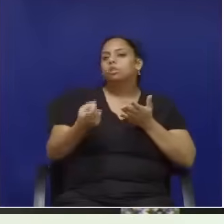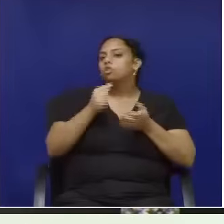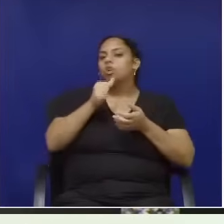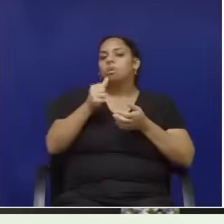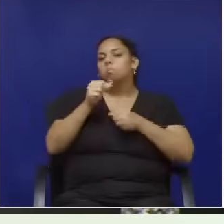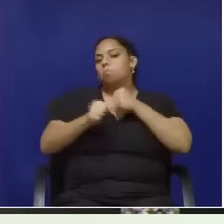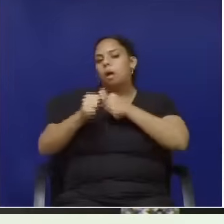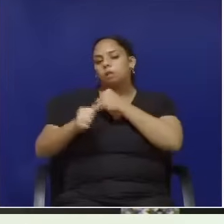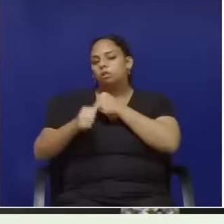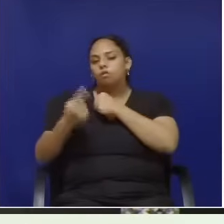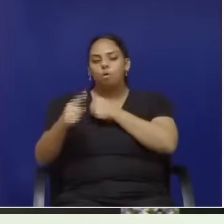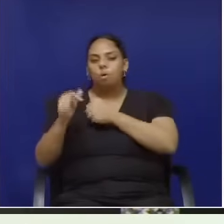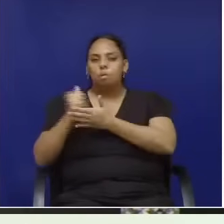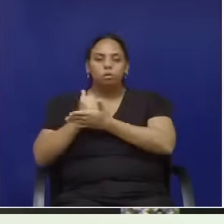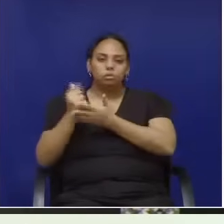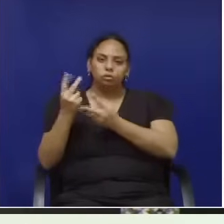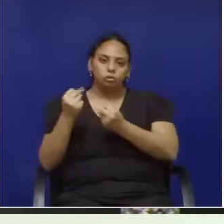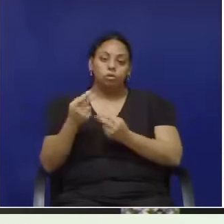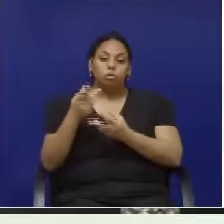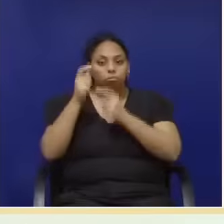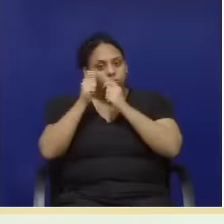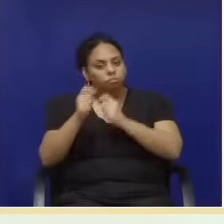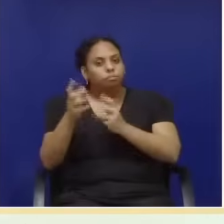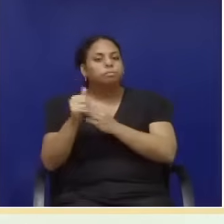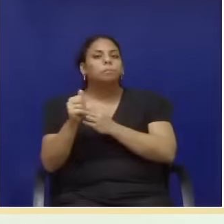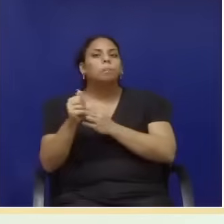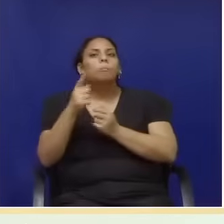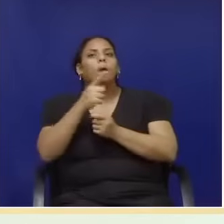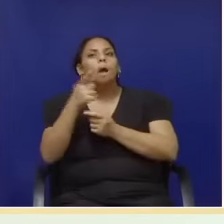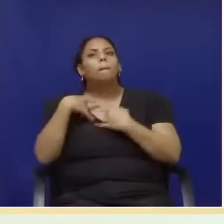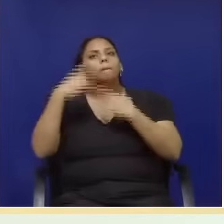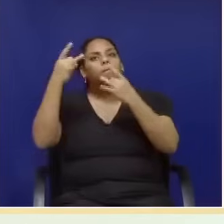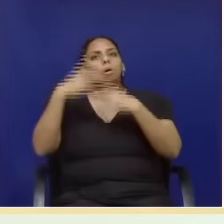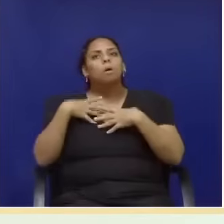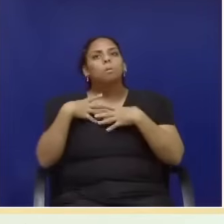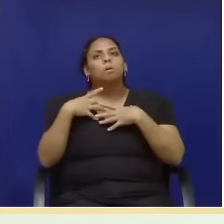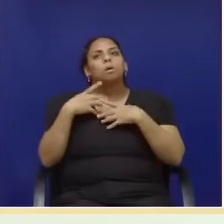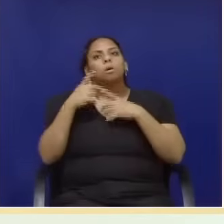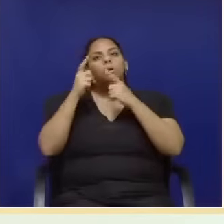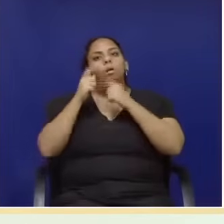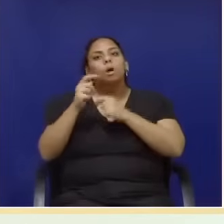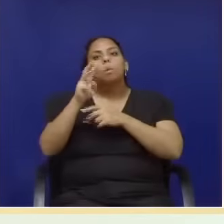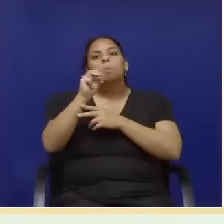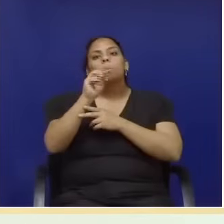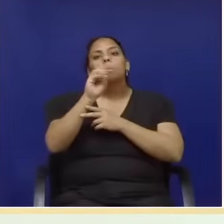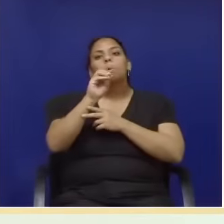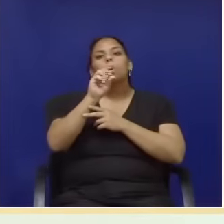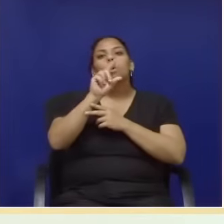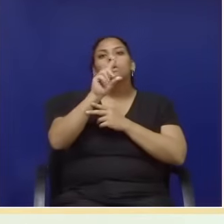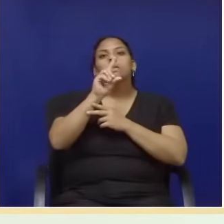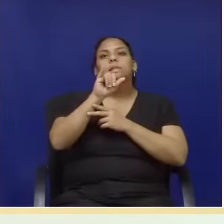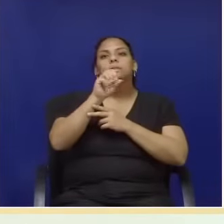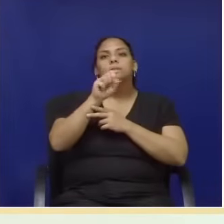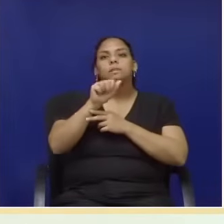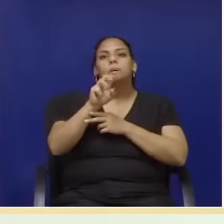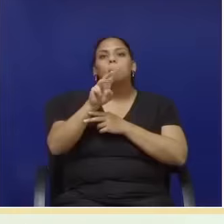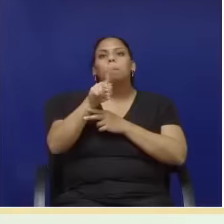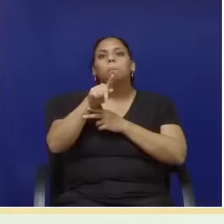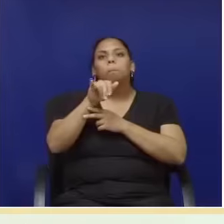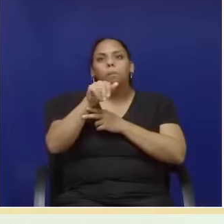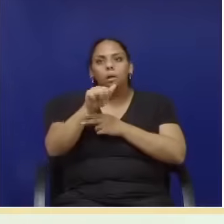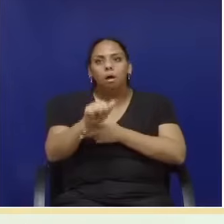Thank you. Honorable members, I've been informed that Honorable Modise Mpia will take charge of the